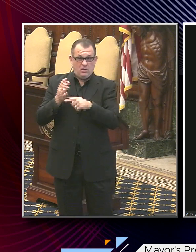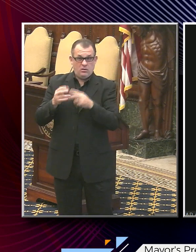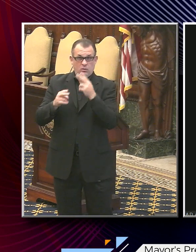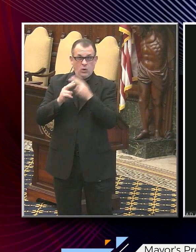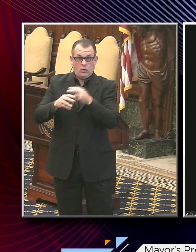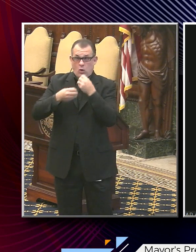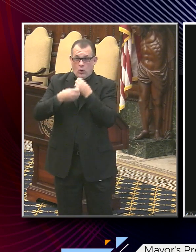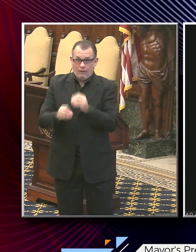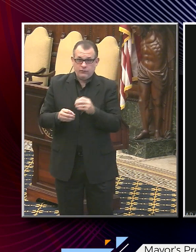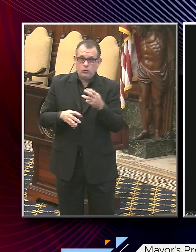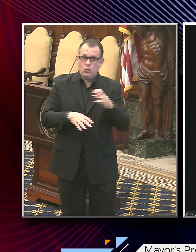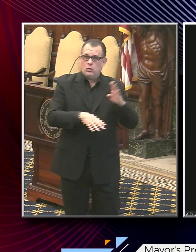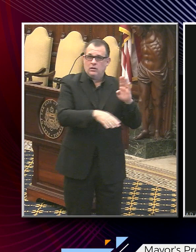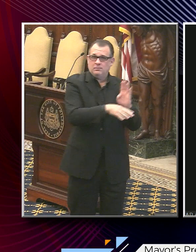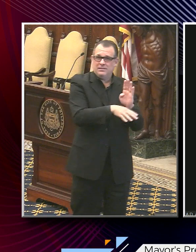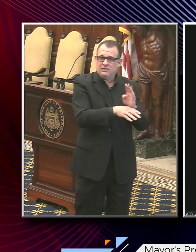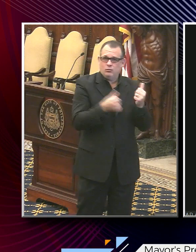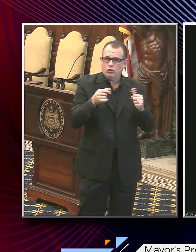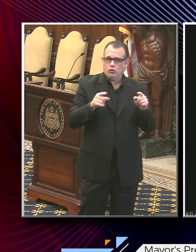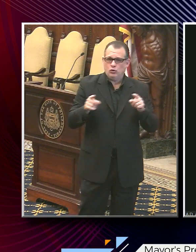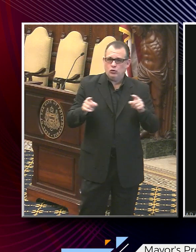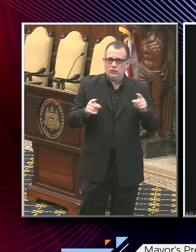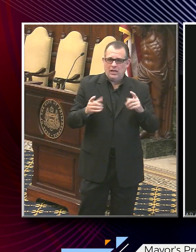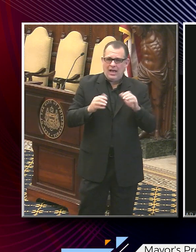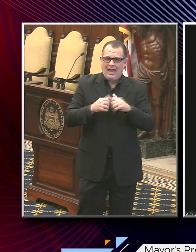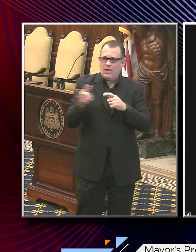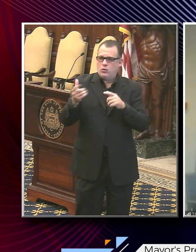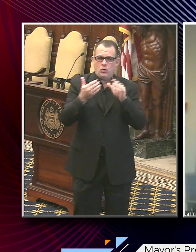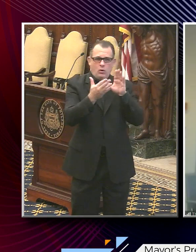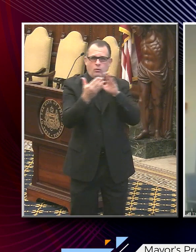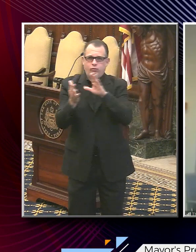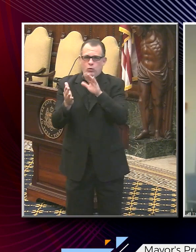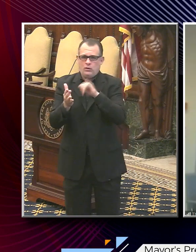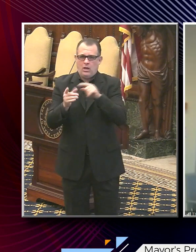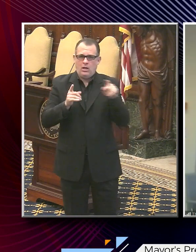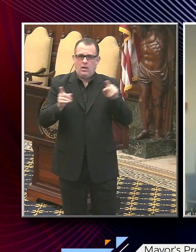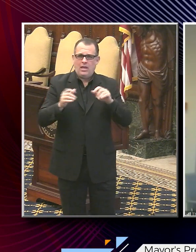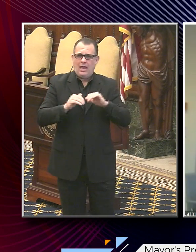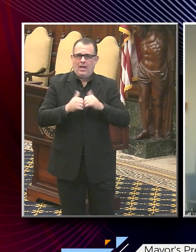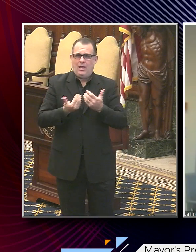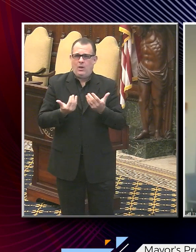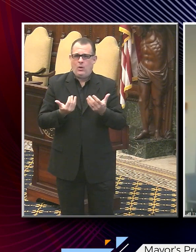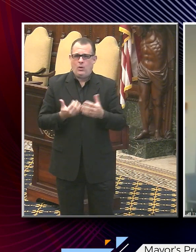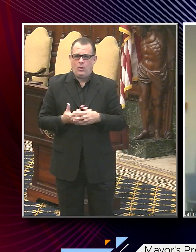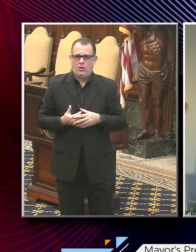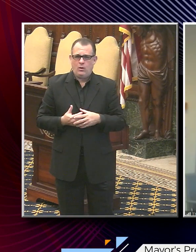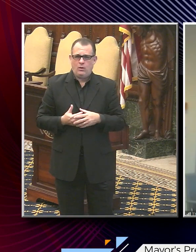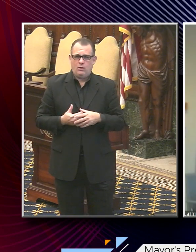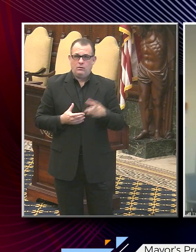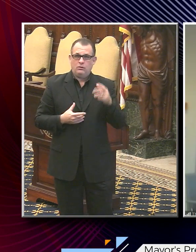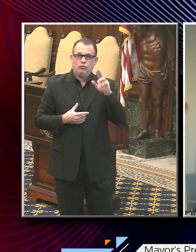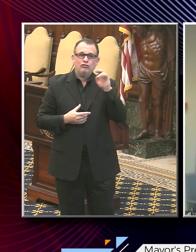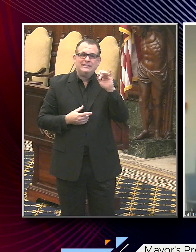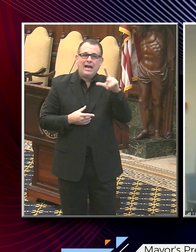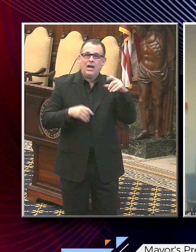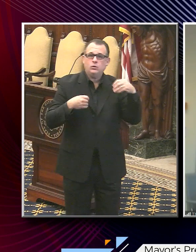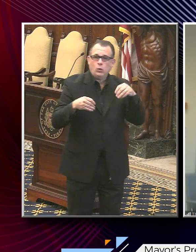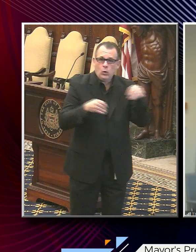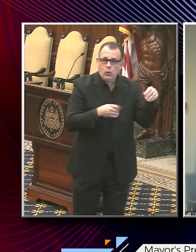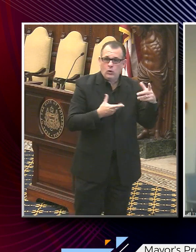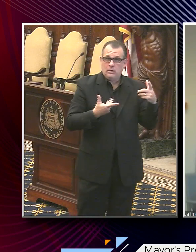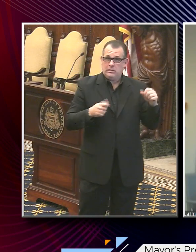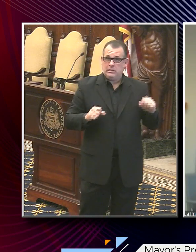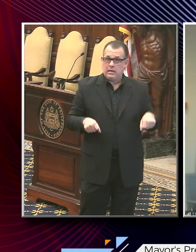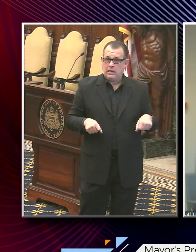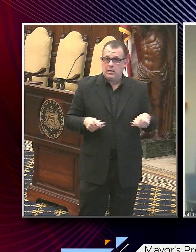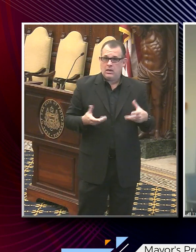essential buildings? How are we looking at this? Those are like retail stores, and so they're allowed to continue operating under this